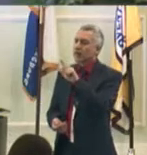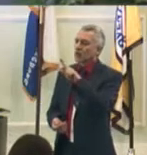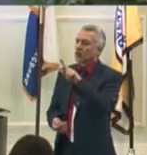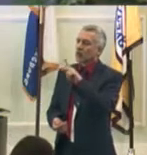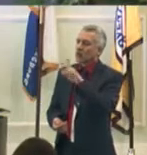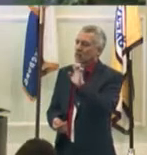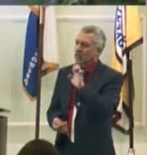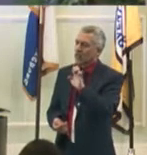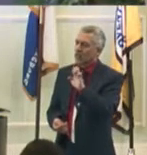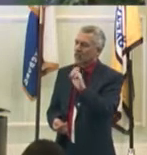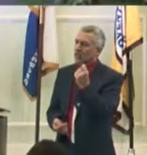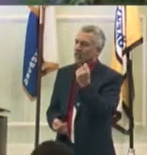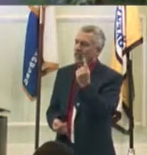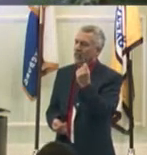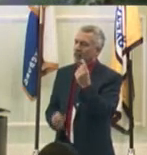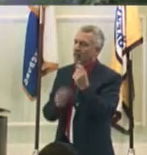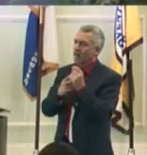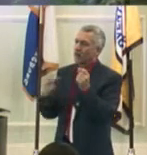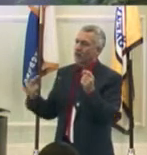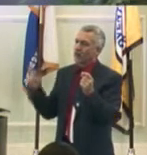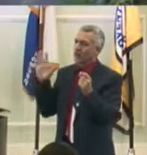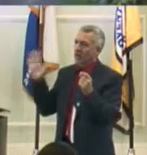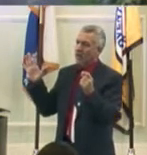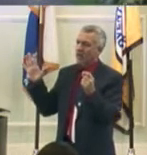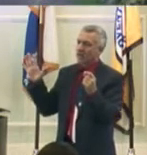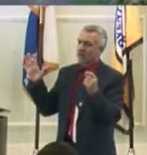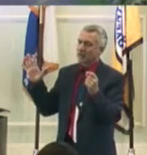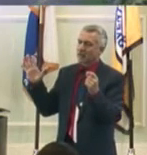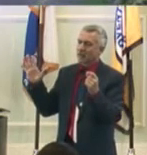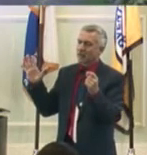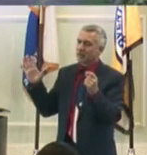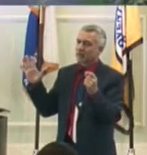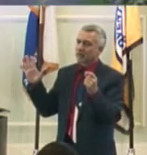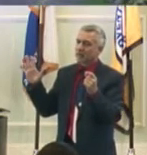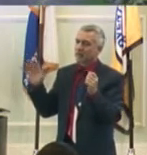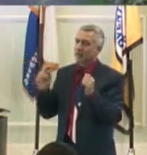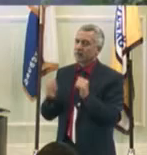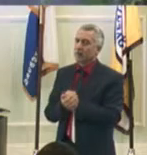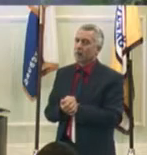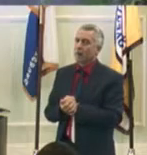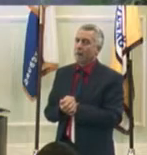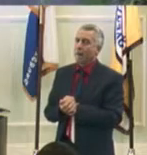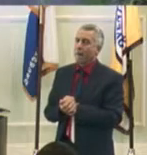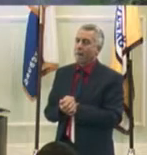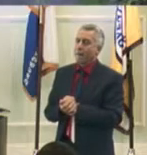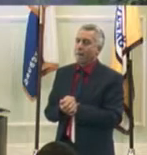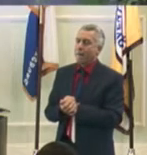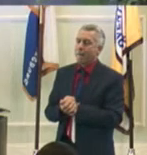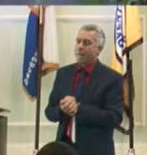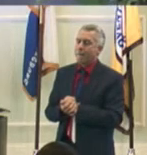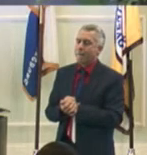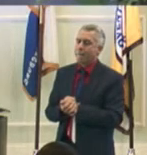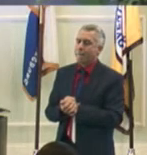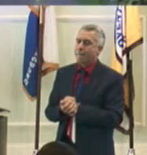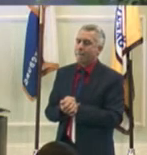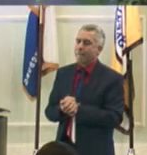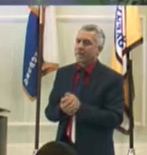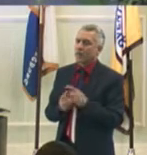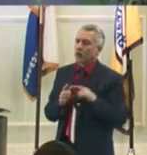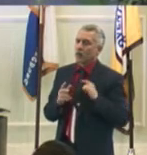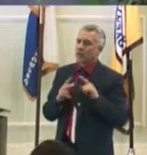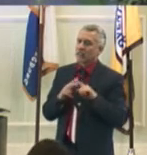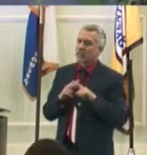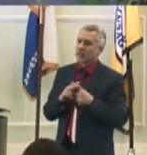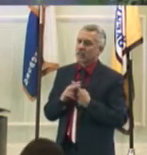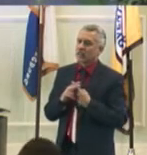to verse 5, because Jesus does something amazing here that I'd like us to look at. Again, Luke 11, and I think we might start at verse